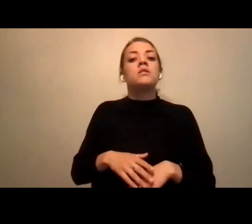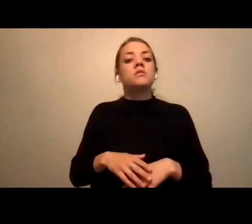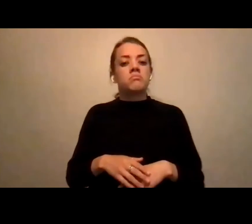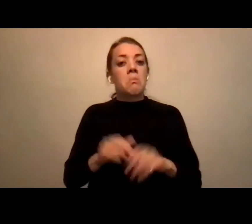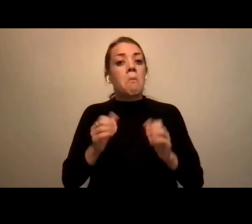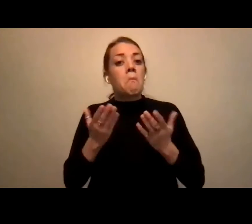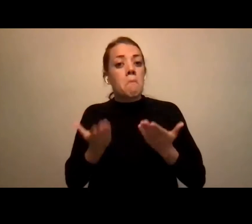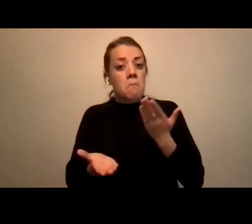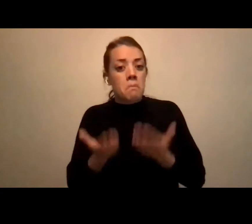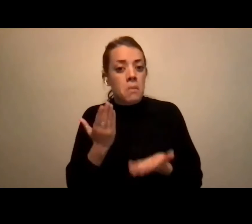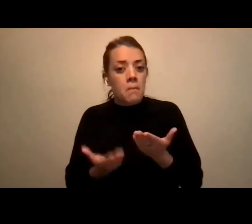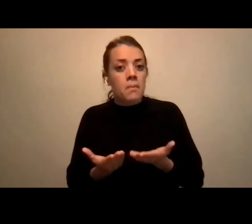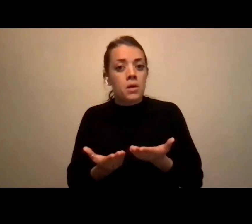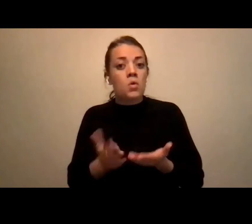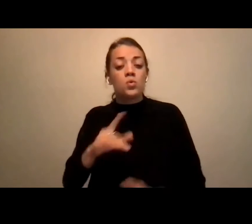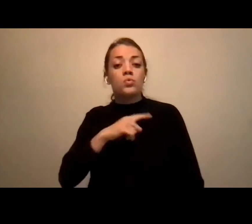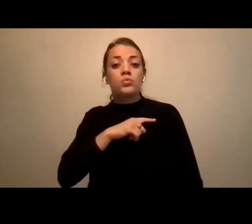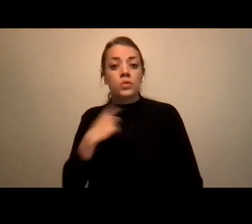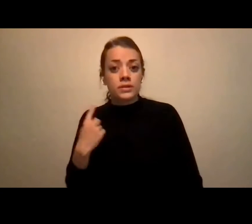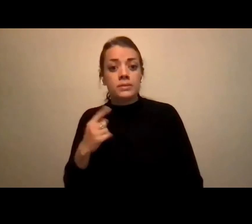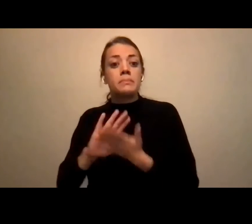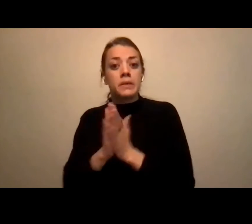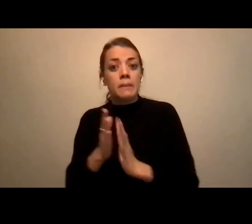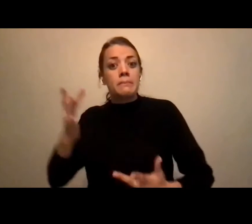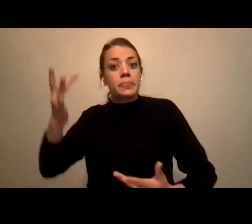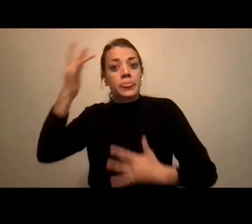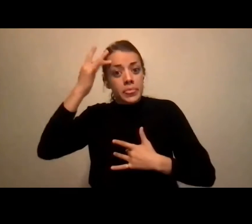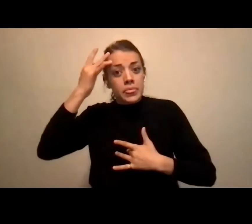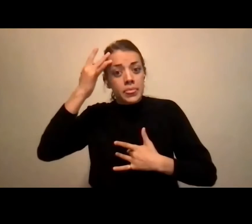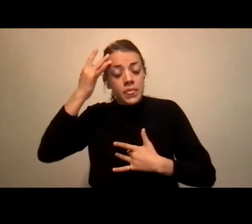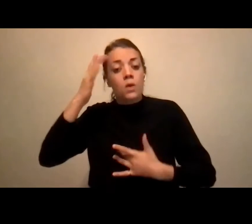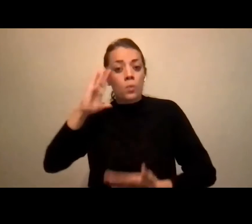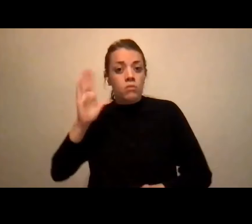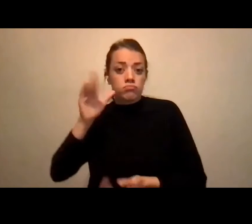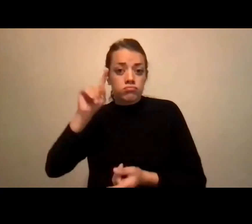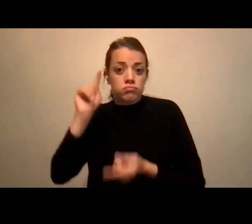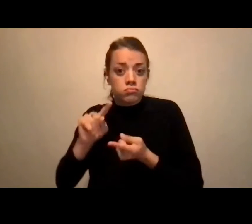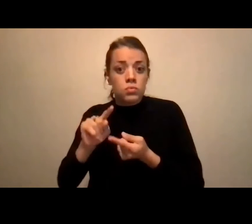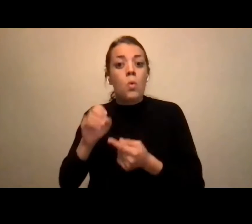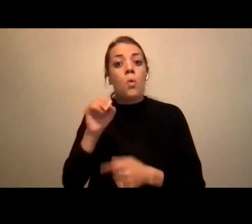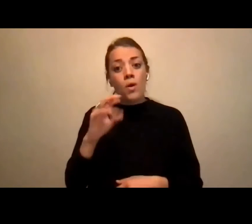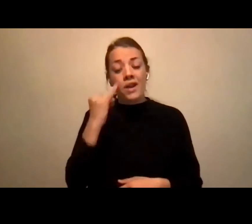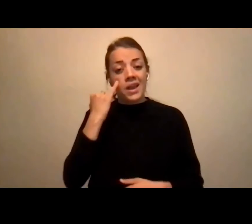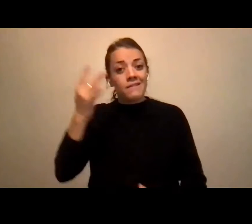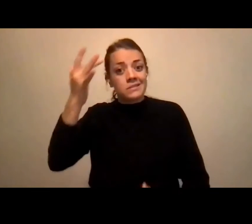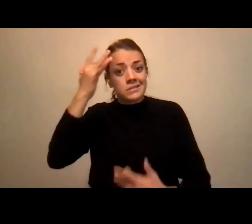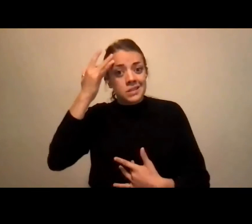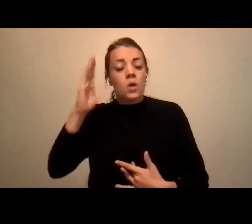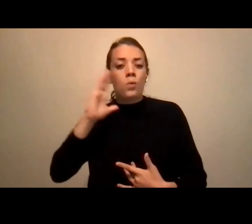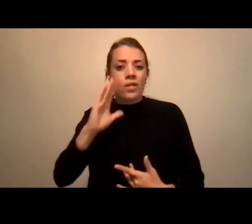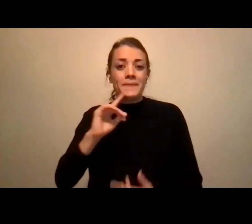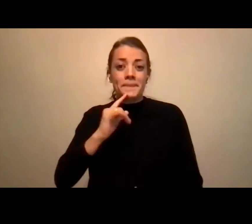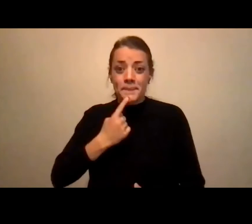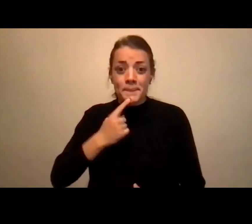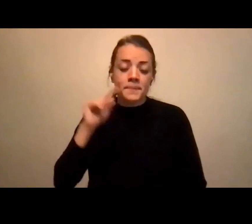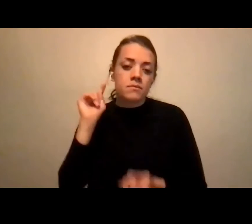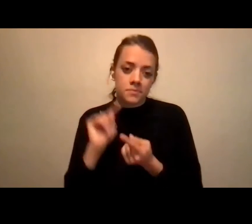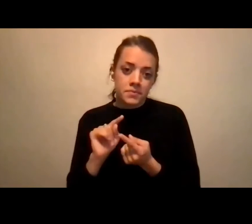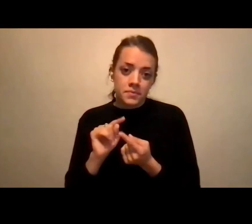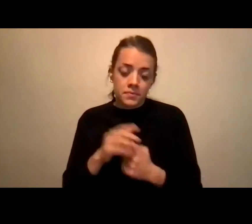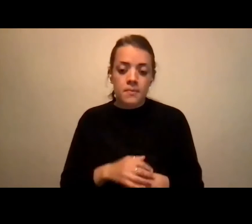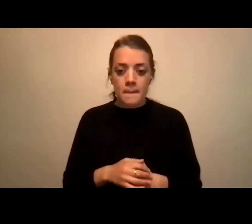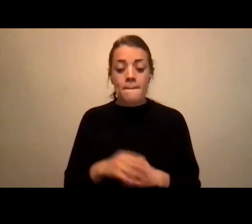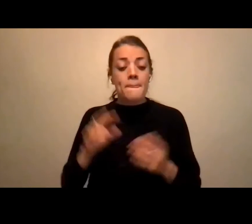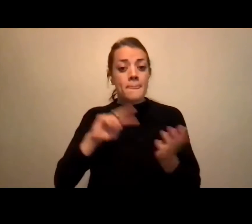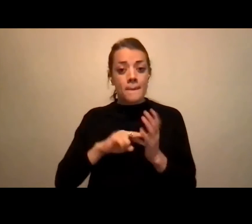if you do become infected, it may decrease the severity of your infection. So if you are somebody who's having multiple